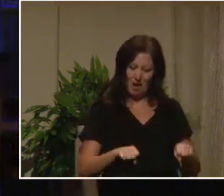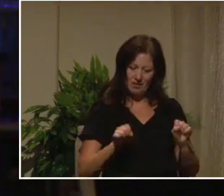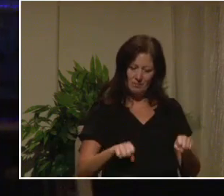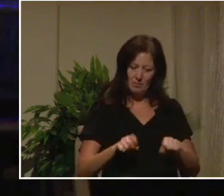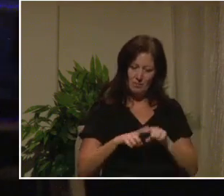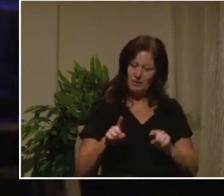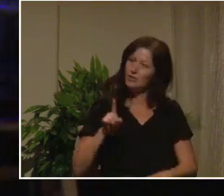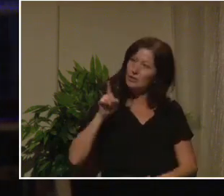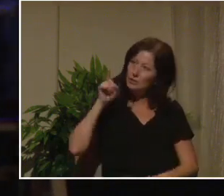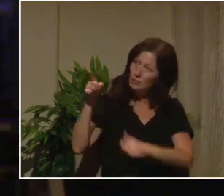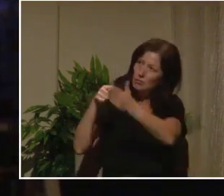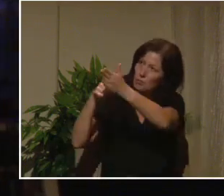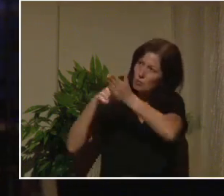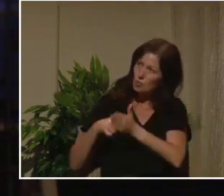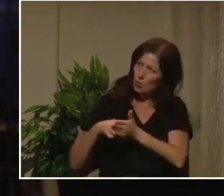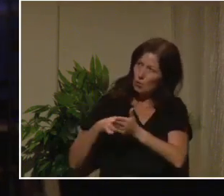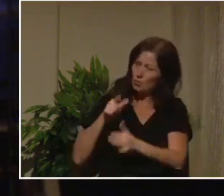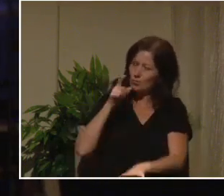who you are.